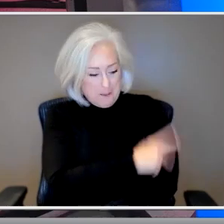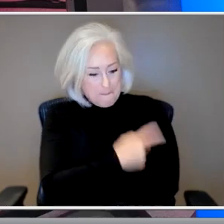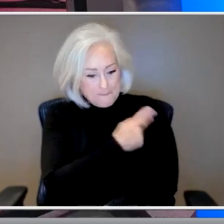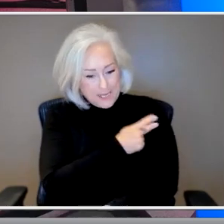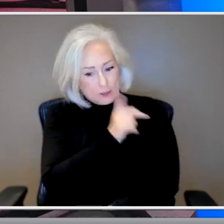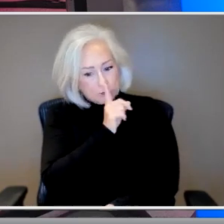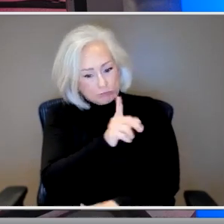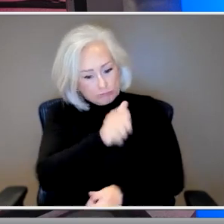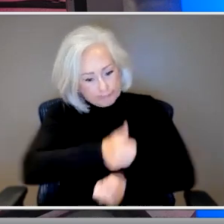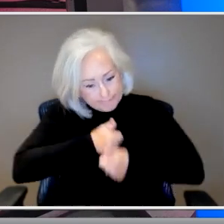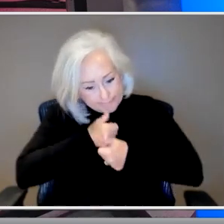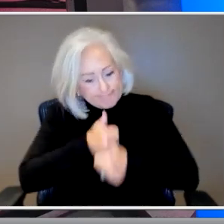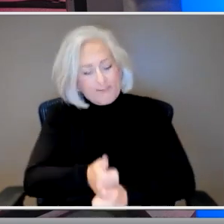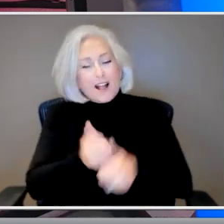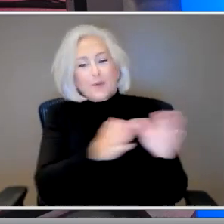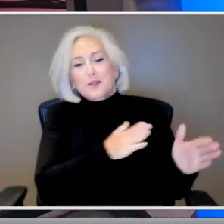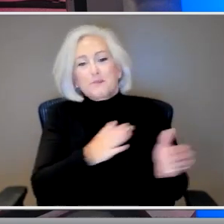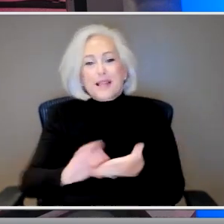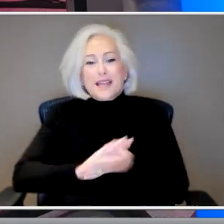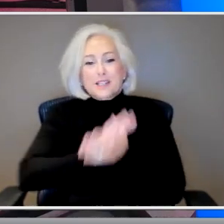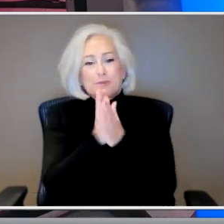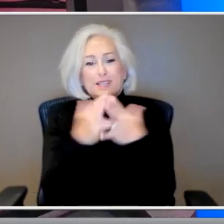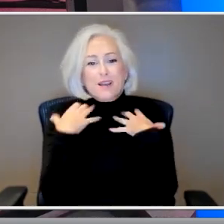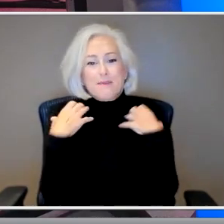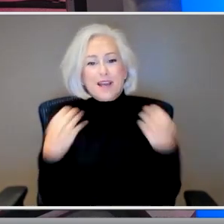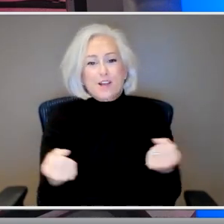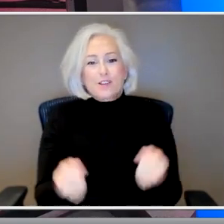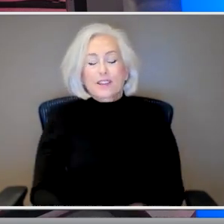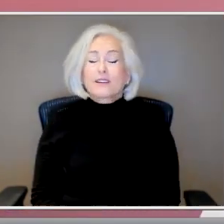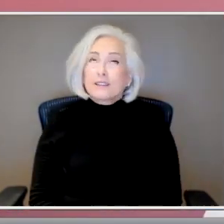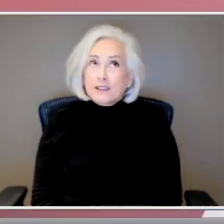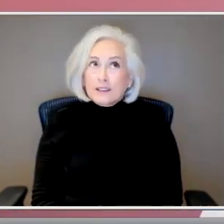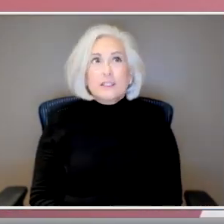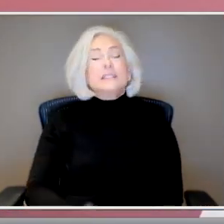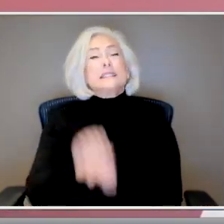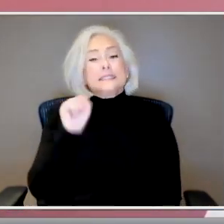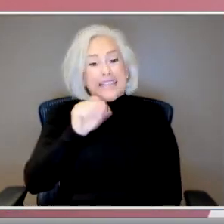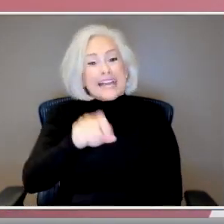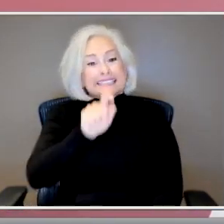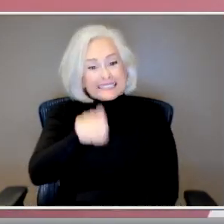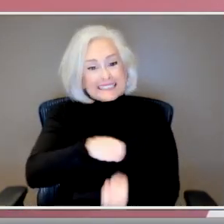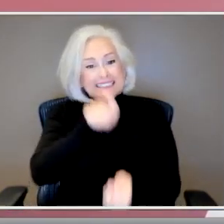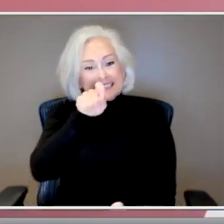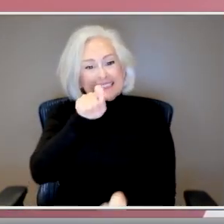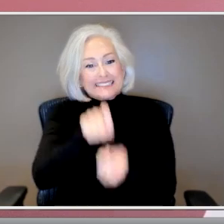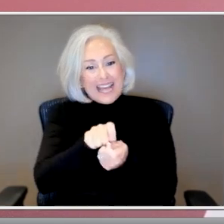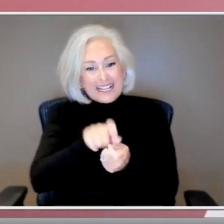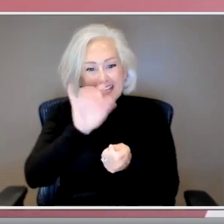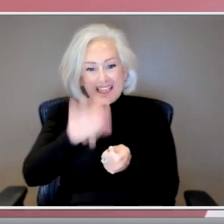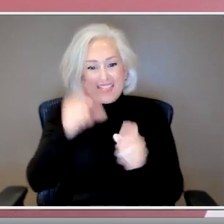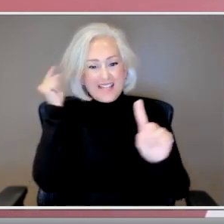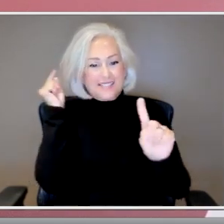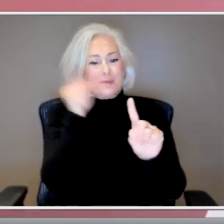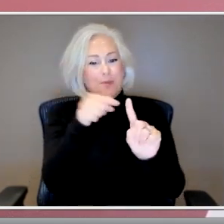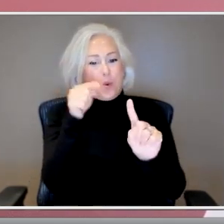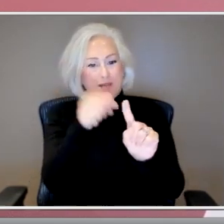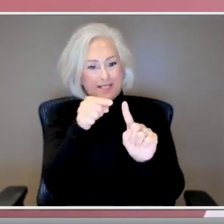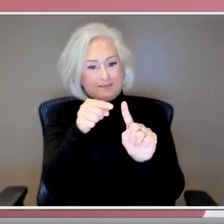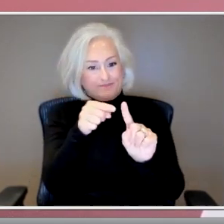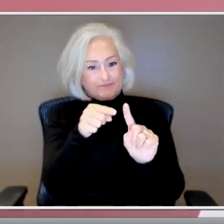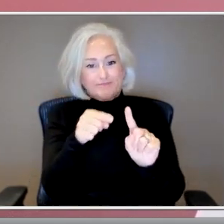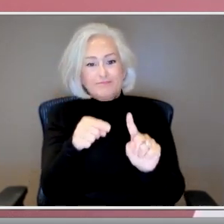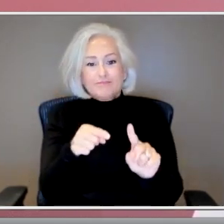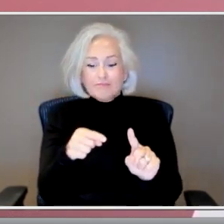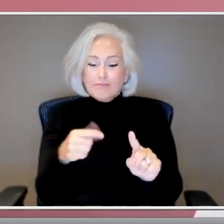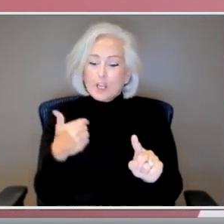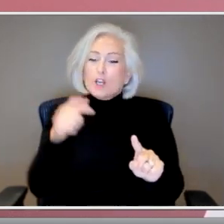get her healthy. What a difference that makes. Oh my gosh. That's exactly what the point I was going to make. It takes a lot of courage to